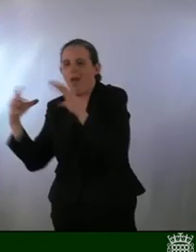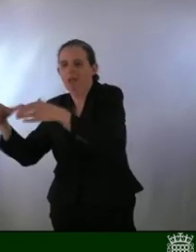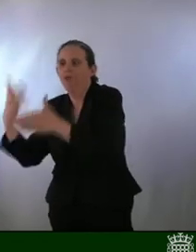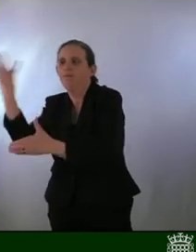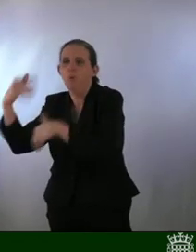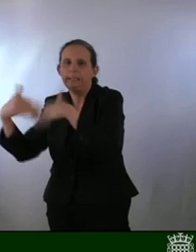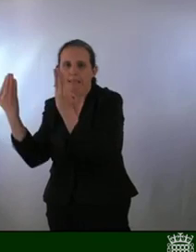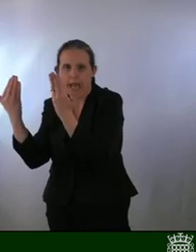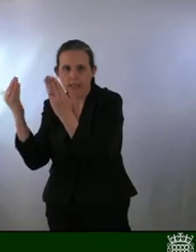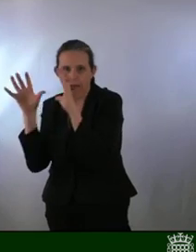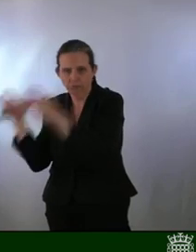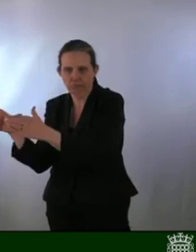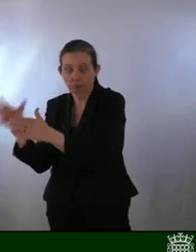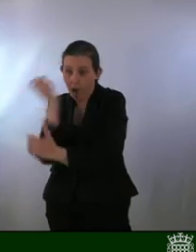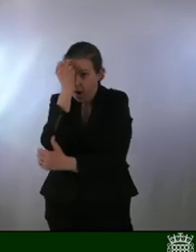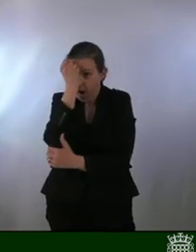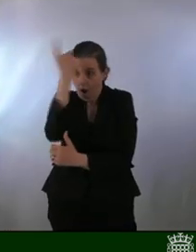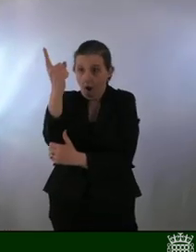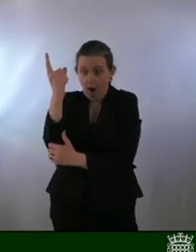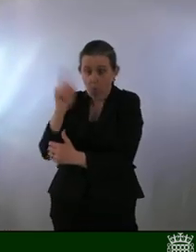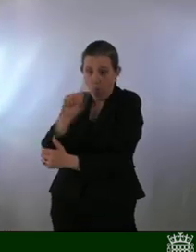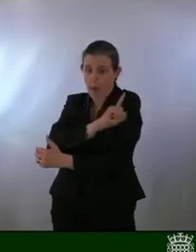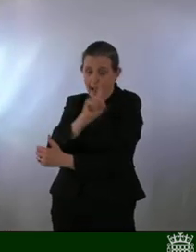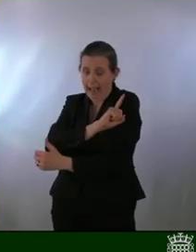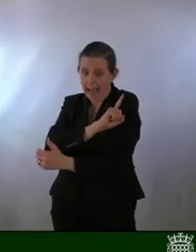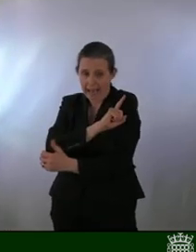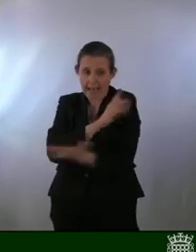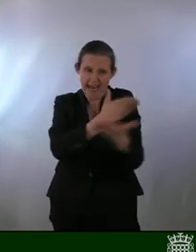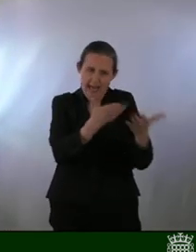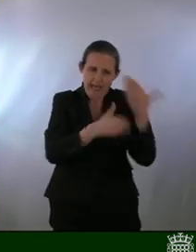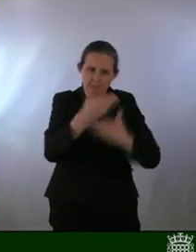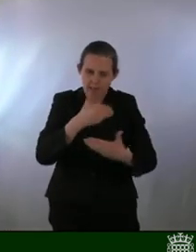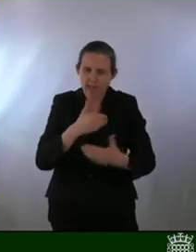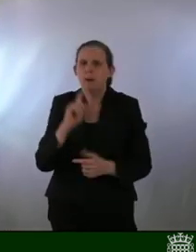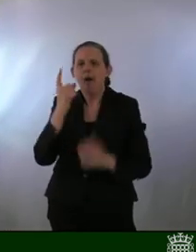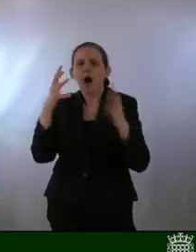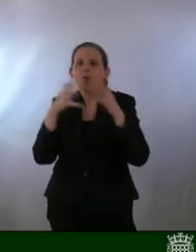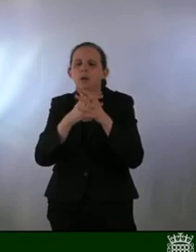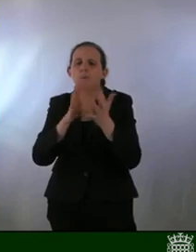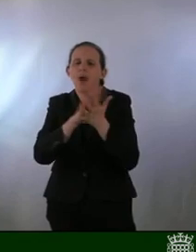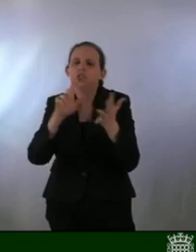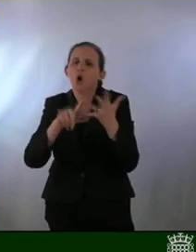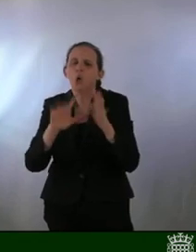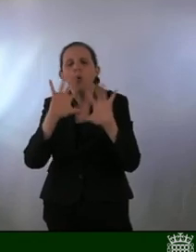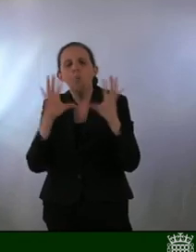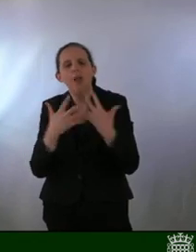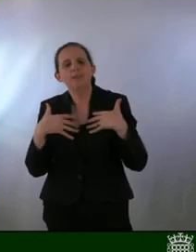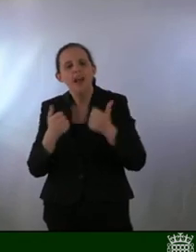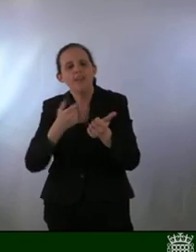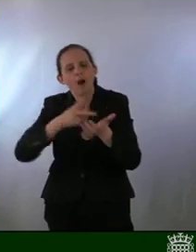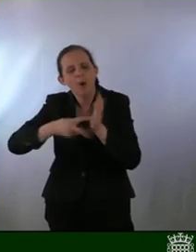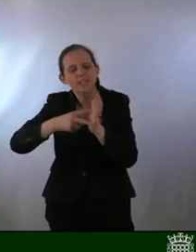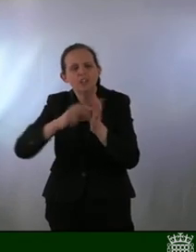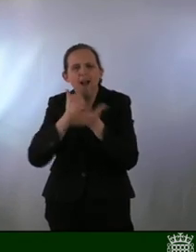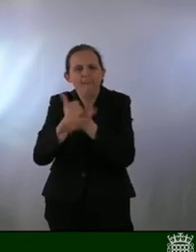I understand the logic behind that, which was very clearly explained, but the World Health Organization advice is to test and